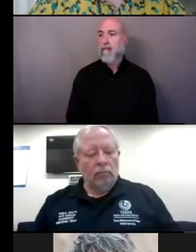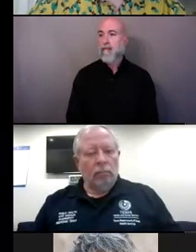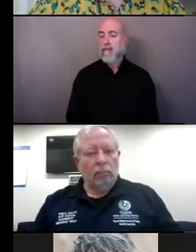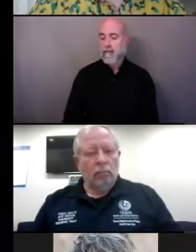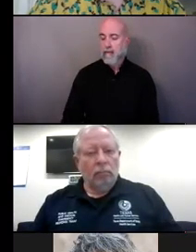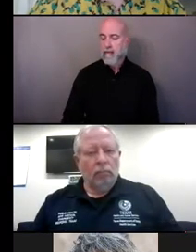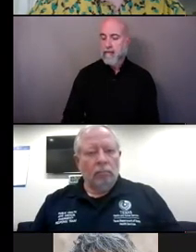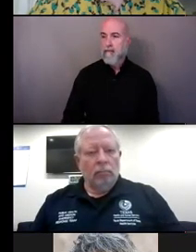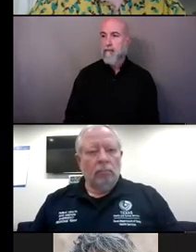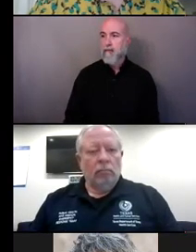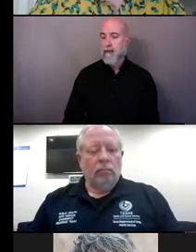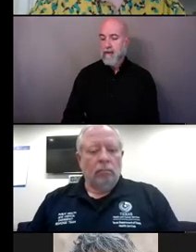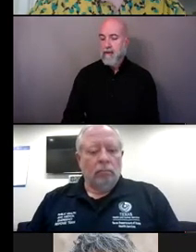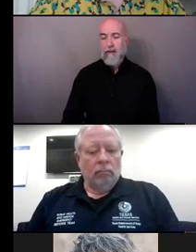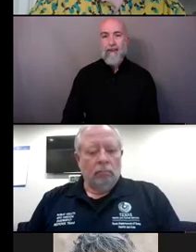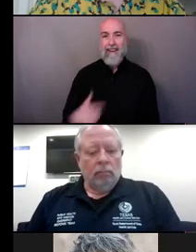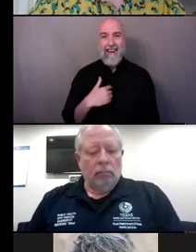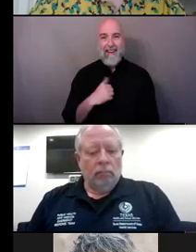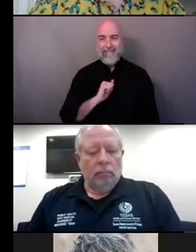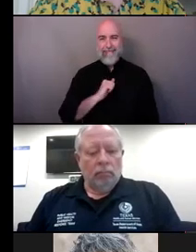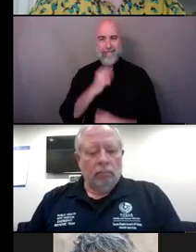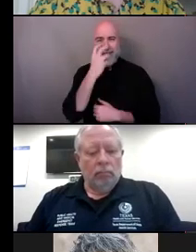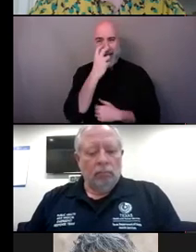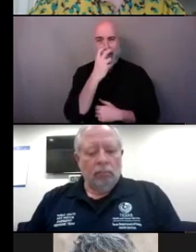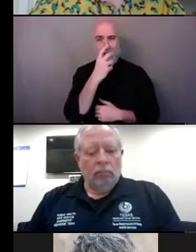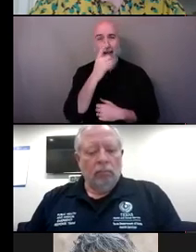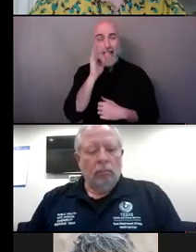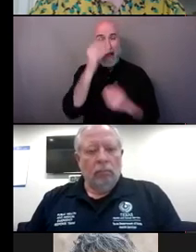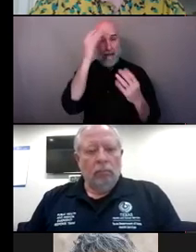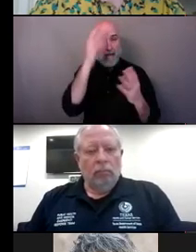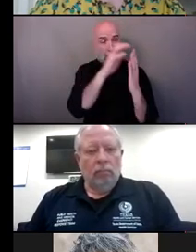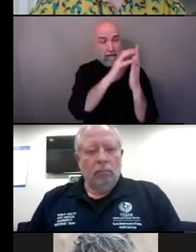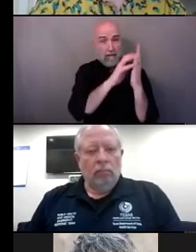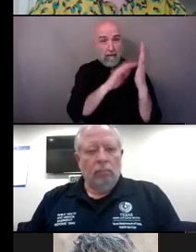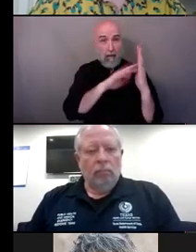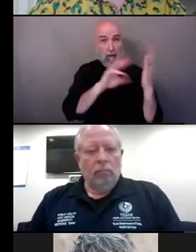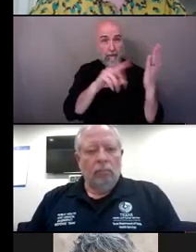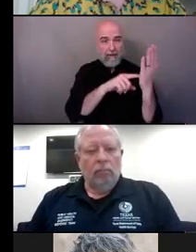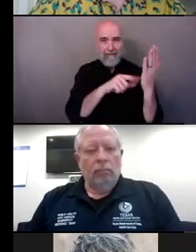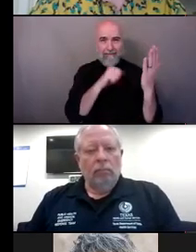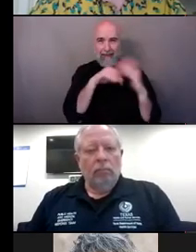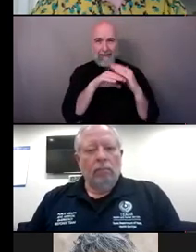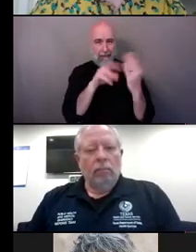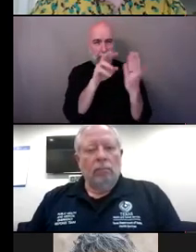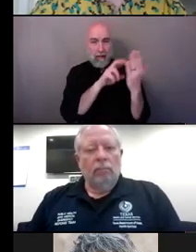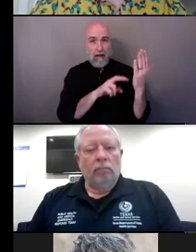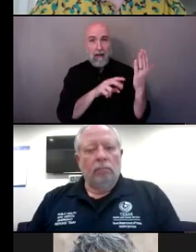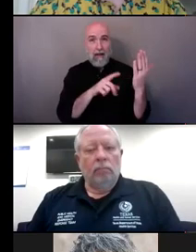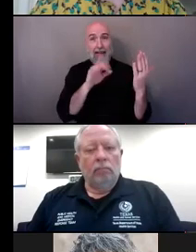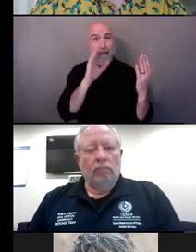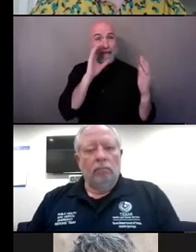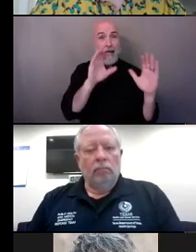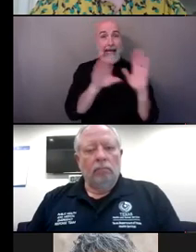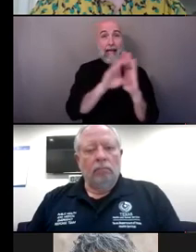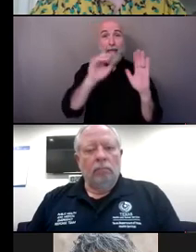I am blind and the information on vaccine sites the state provides is not accessible to me. Displaying information on an image map is